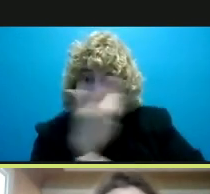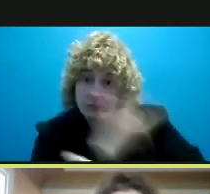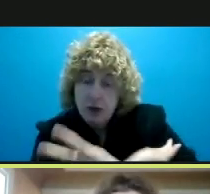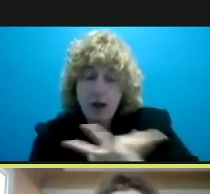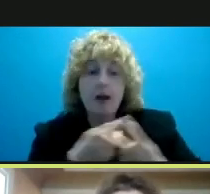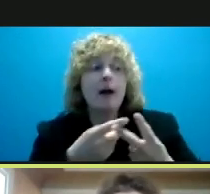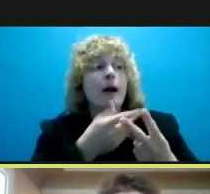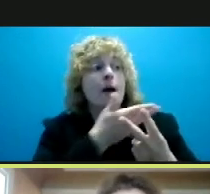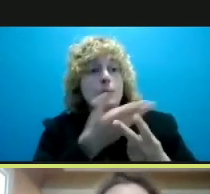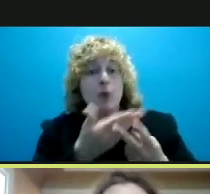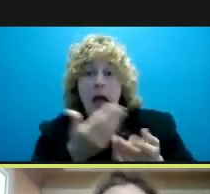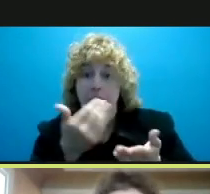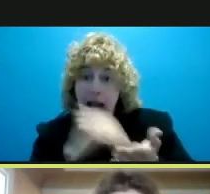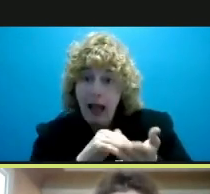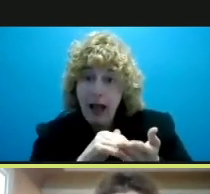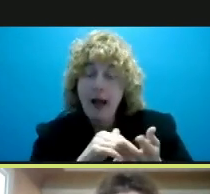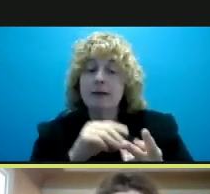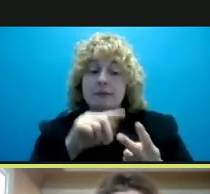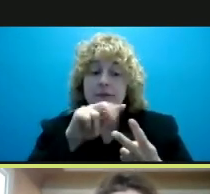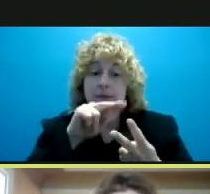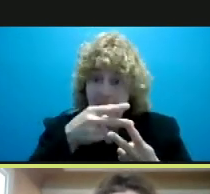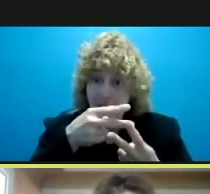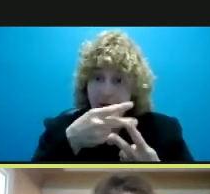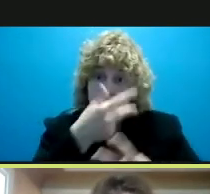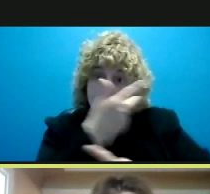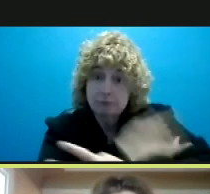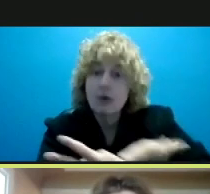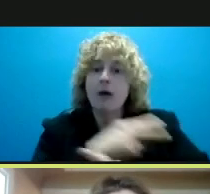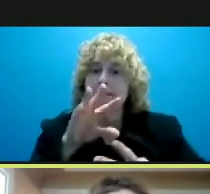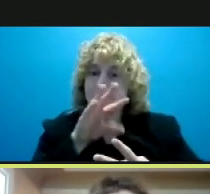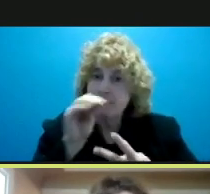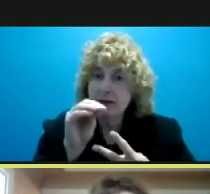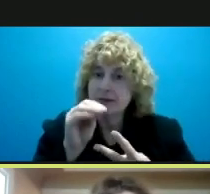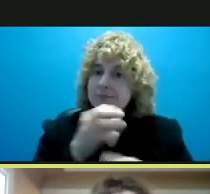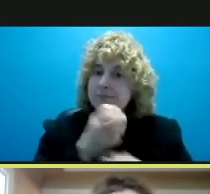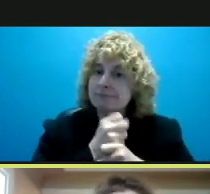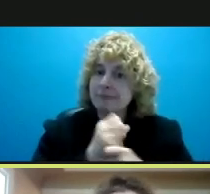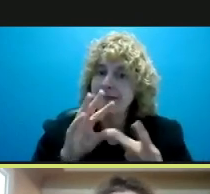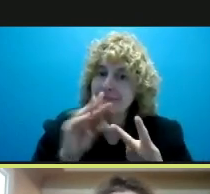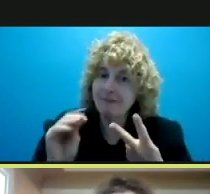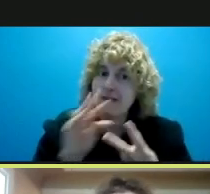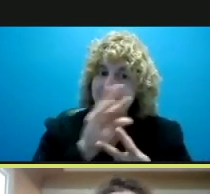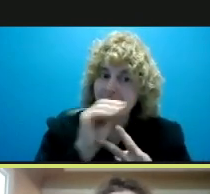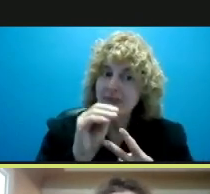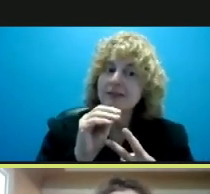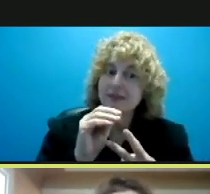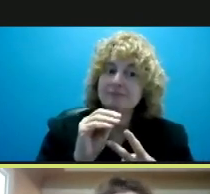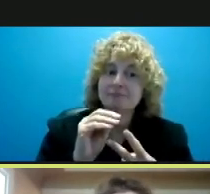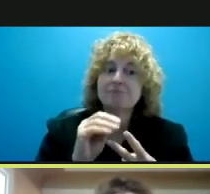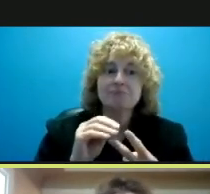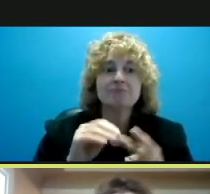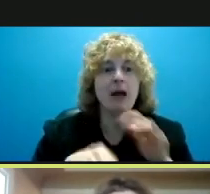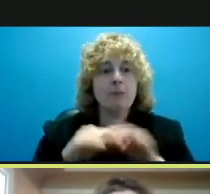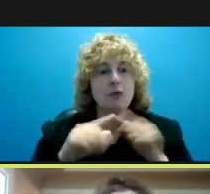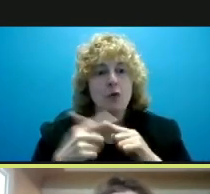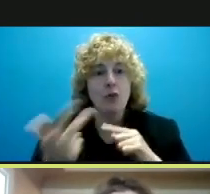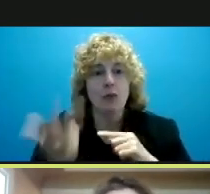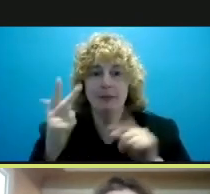In order to be eligible for this program, you need to register and you can register by calling us at 313